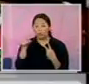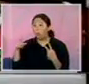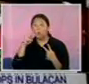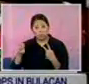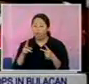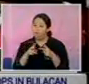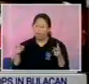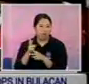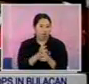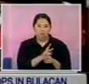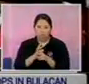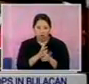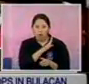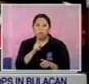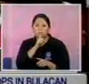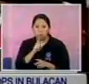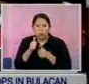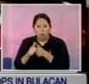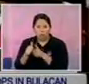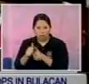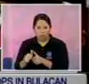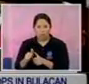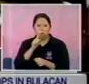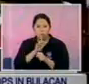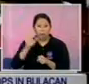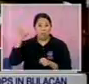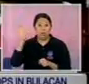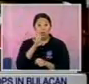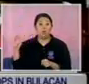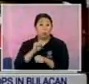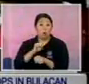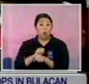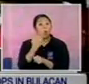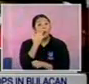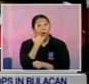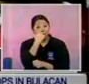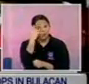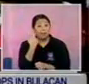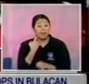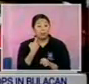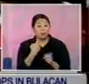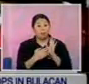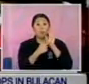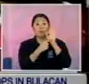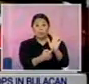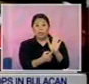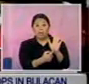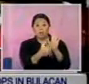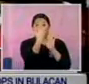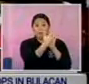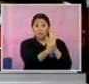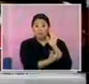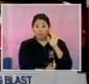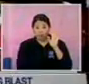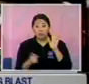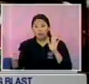has followed her oath and her work very well. By nung present po yung alpha list ng Supreme Court, sinabi naman po niya na may ibang names